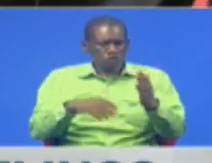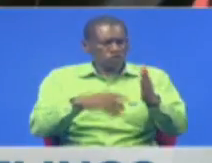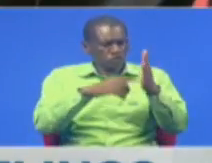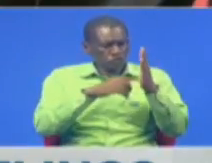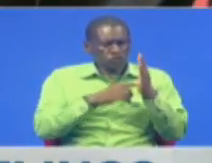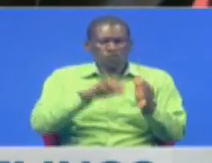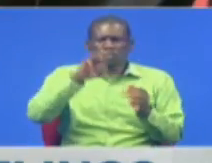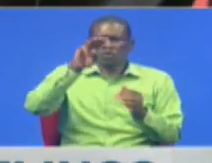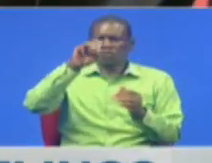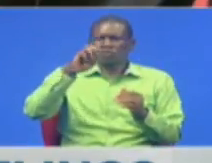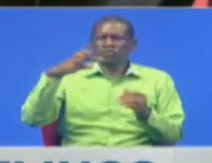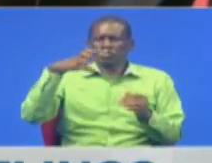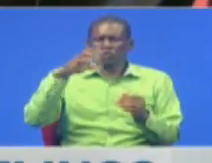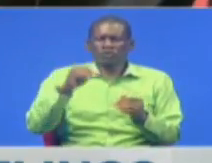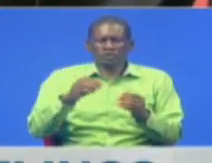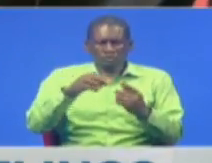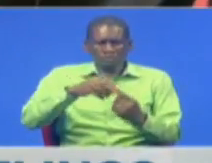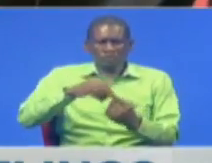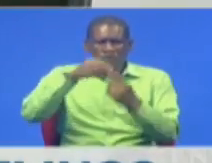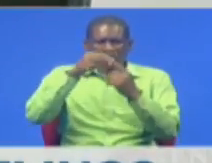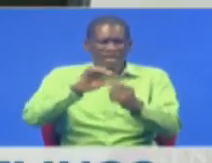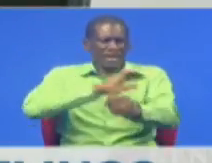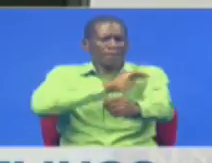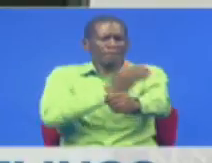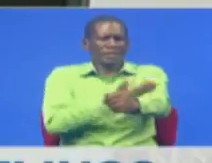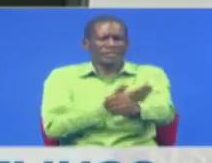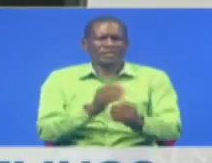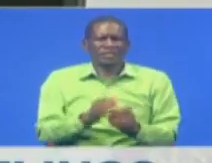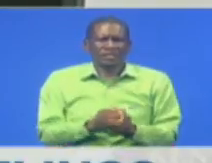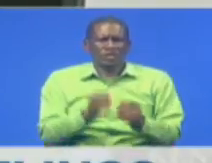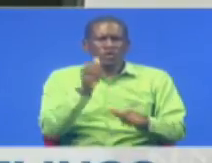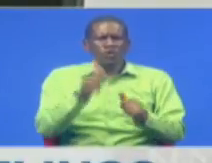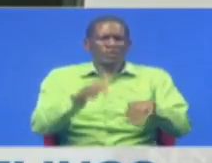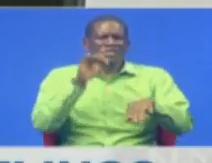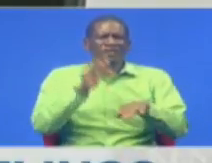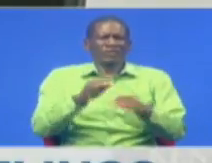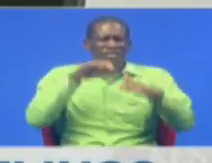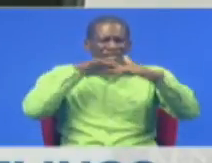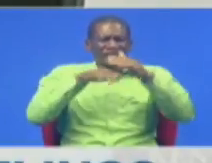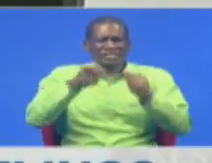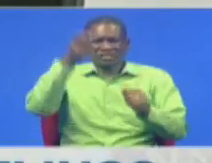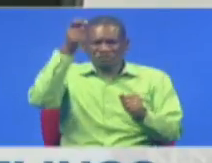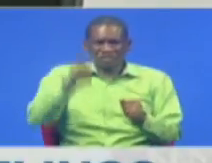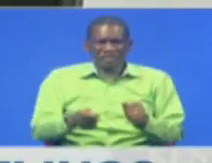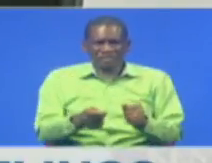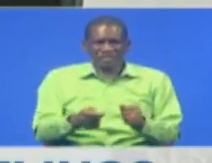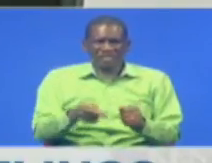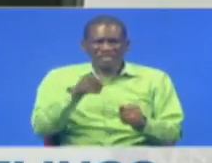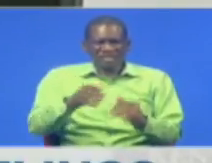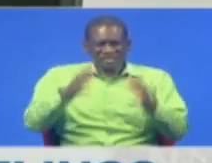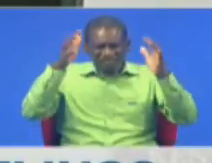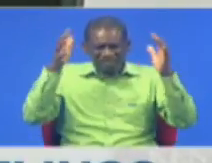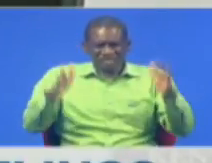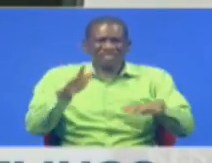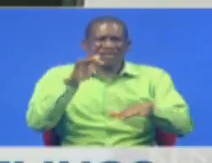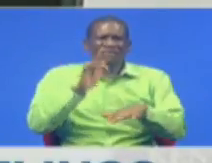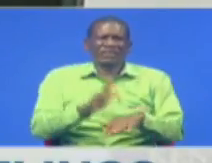Murgor's priorities. Capacity, which affects access to justice, it is greatly